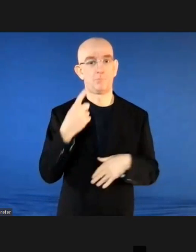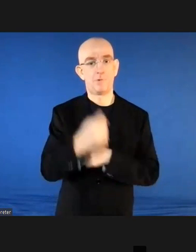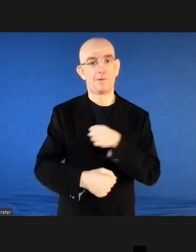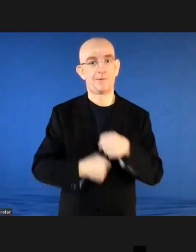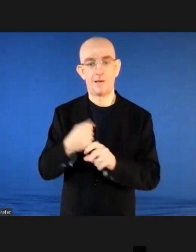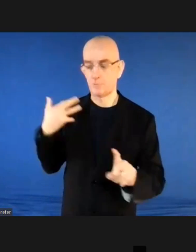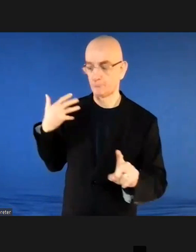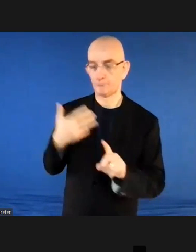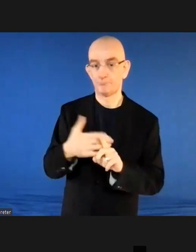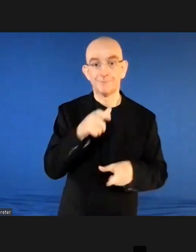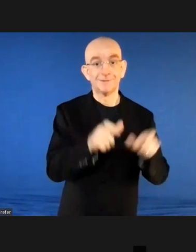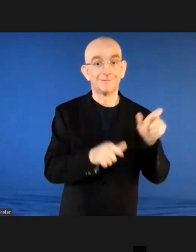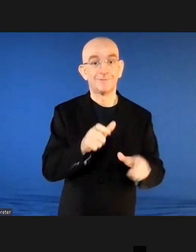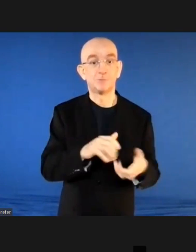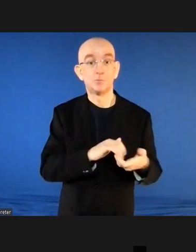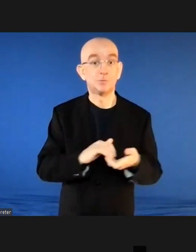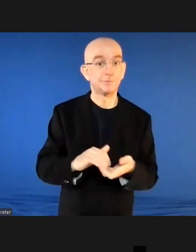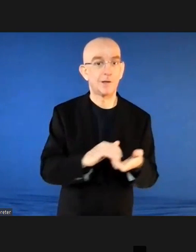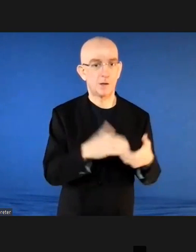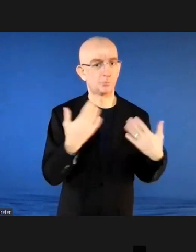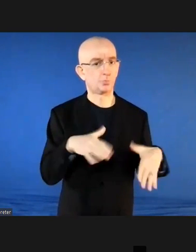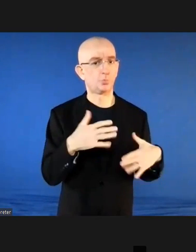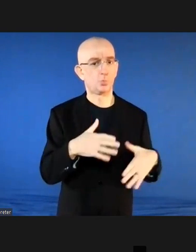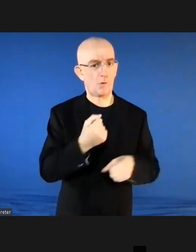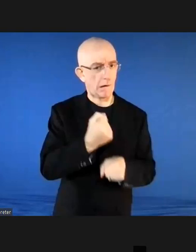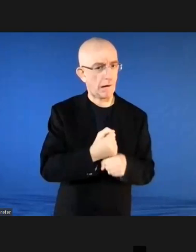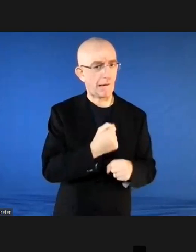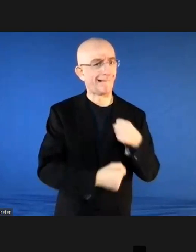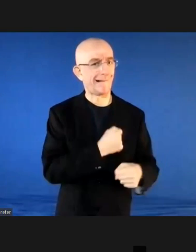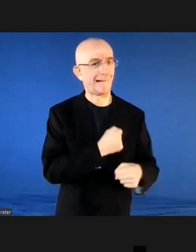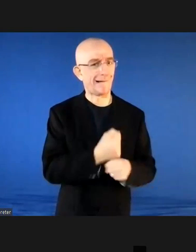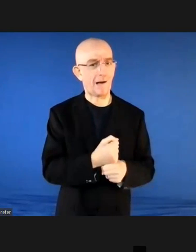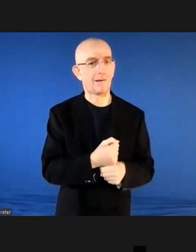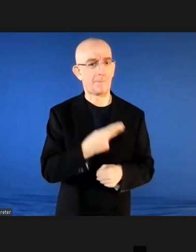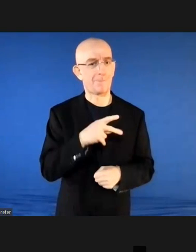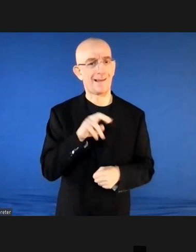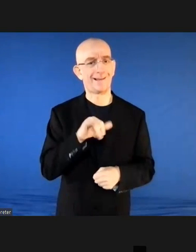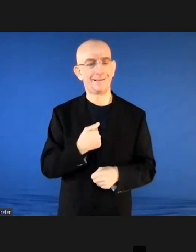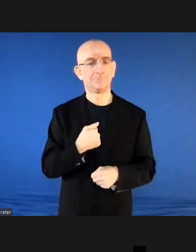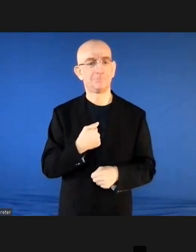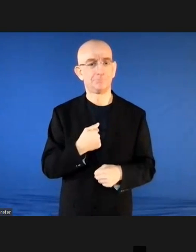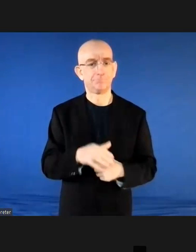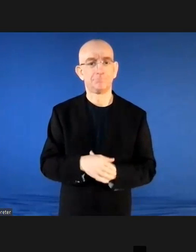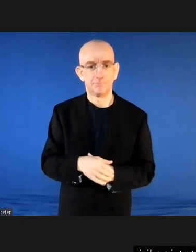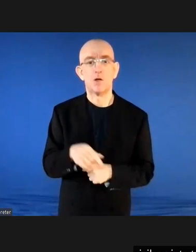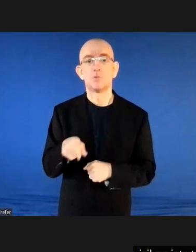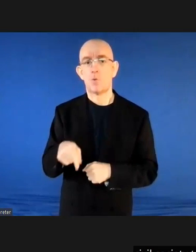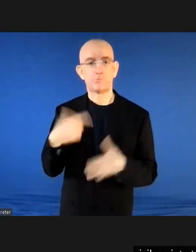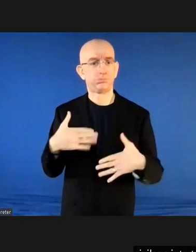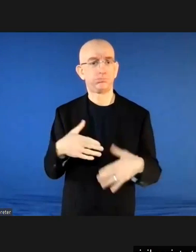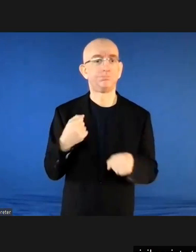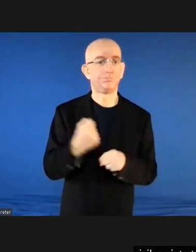but I'm just really conscious that civil society organisations have seen the needs and the demand for